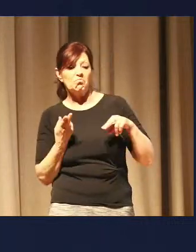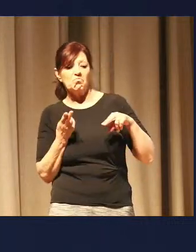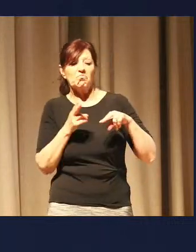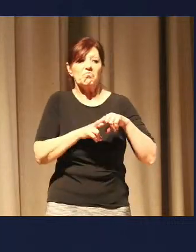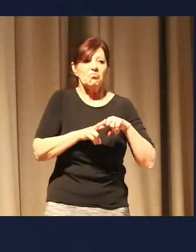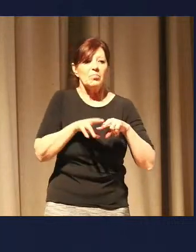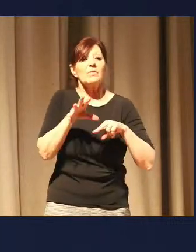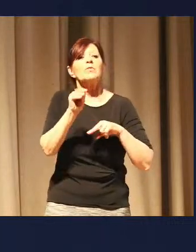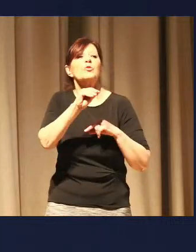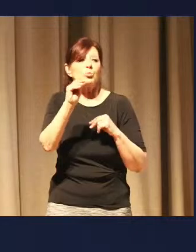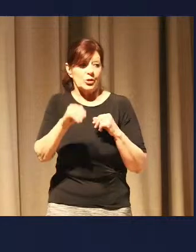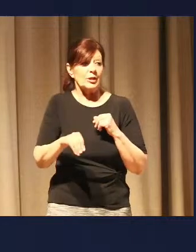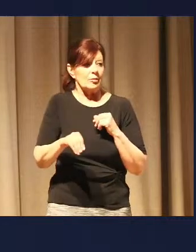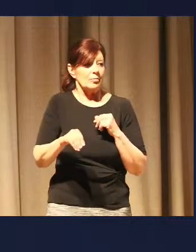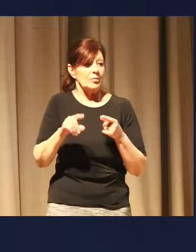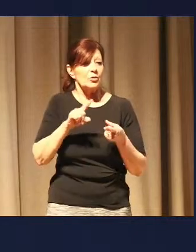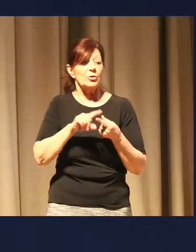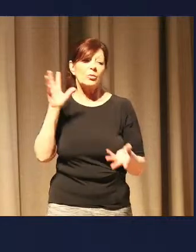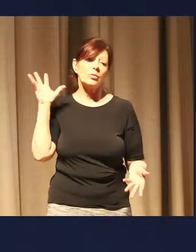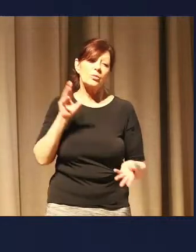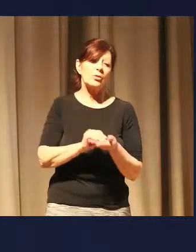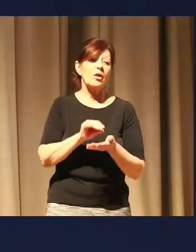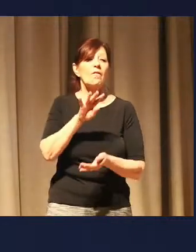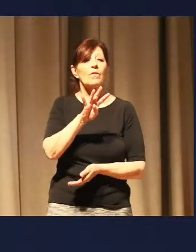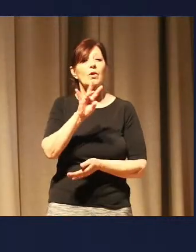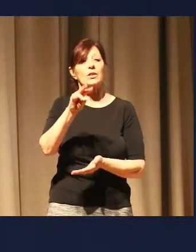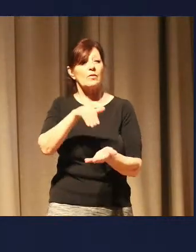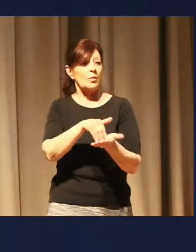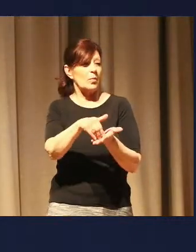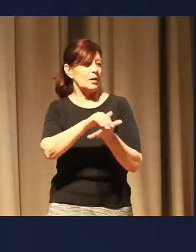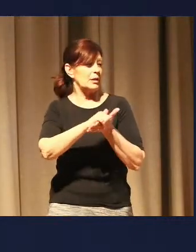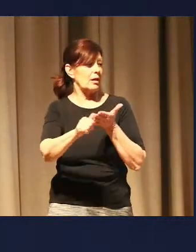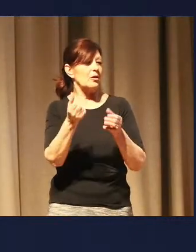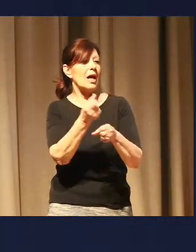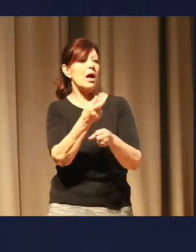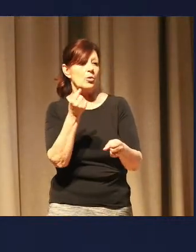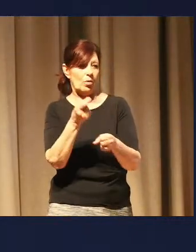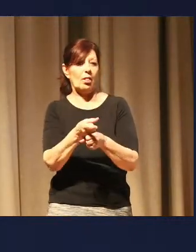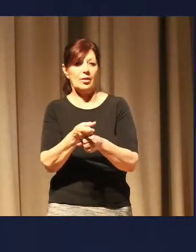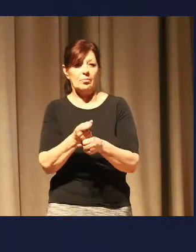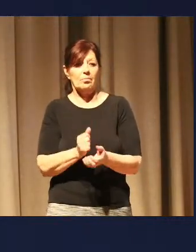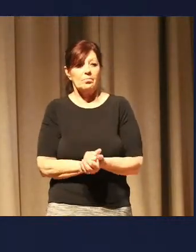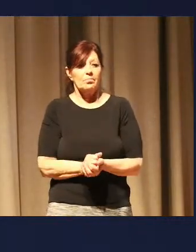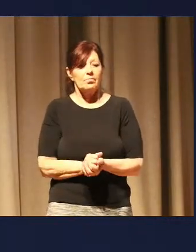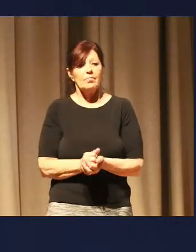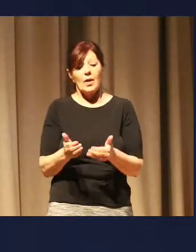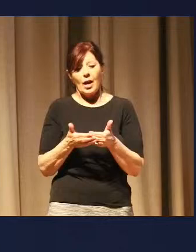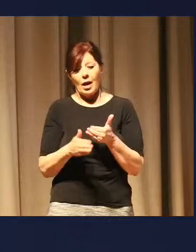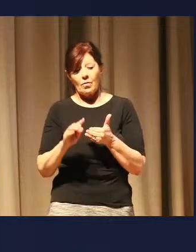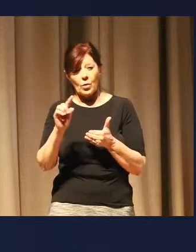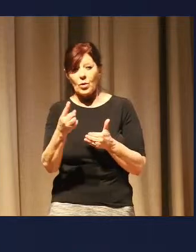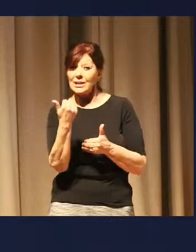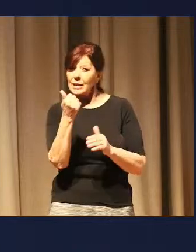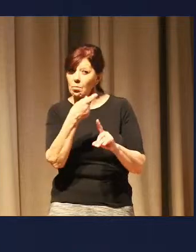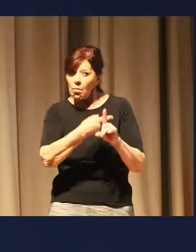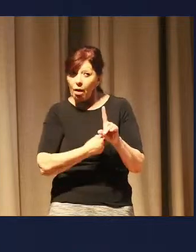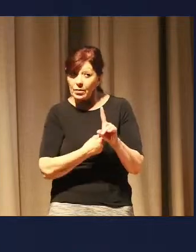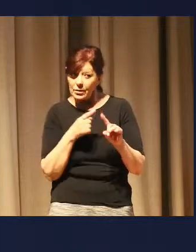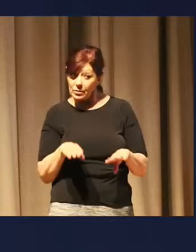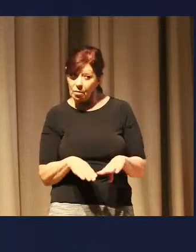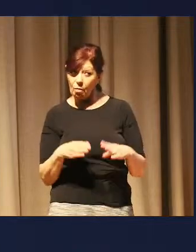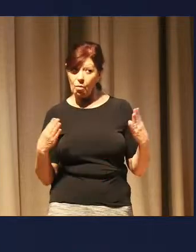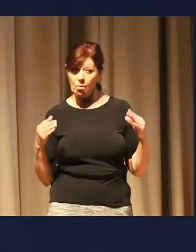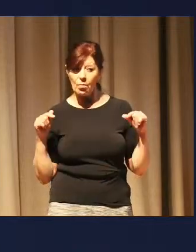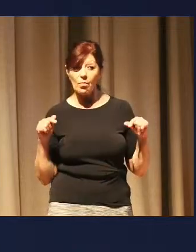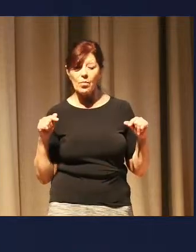nearly 50% to a total of $47 million annually. After only 10 months of